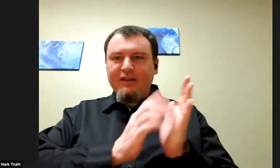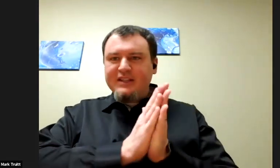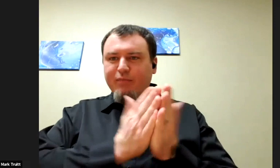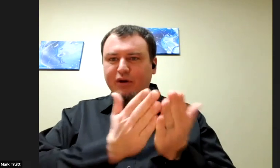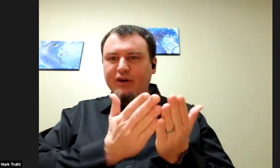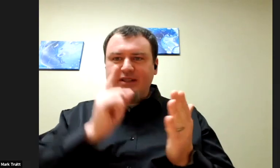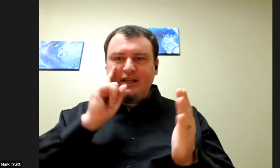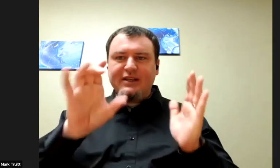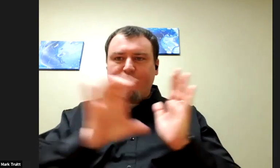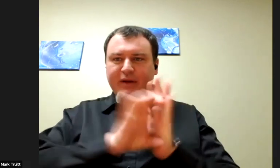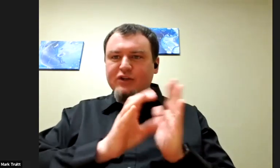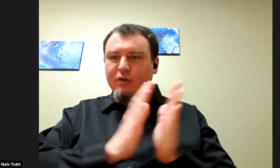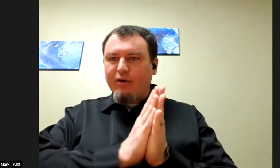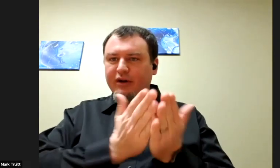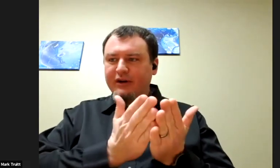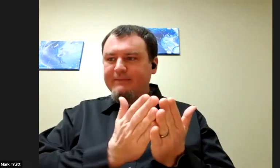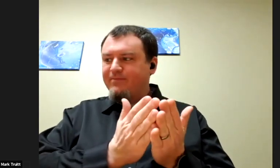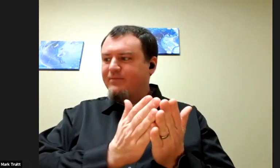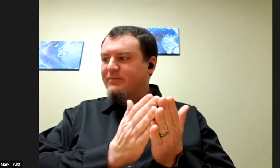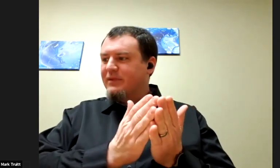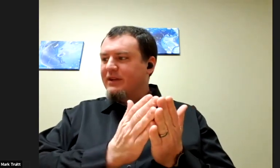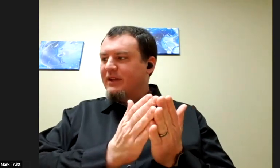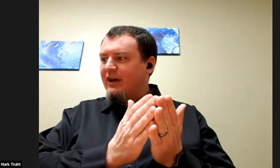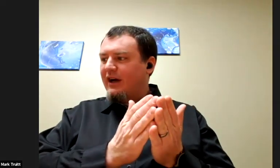and this book is a picture book.